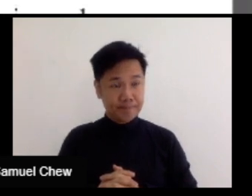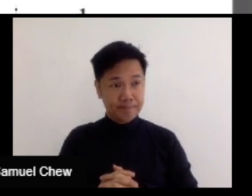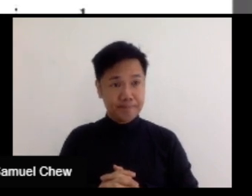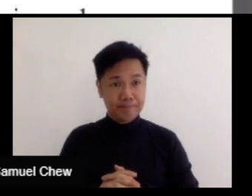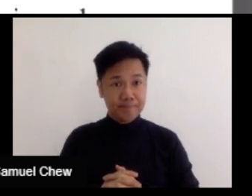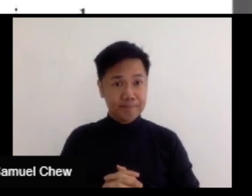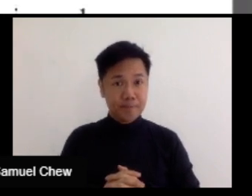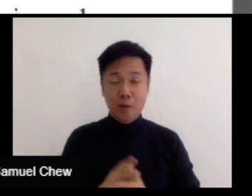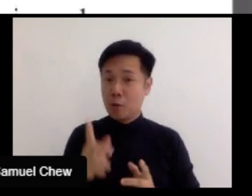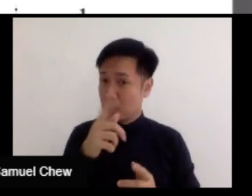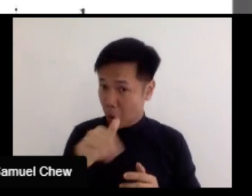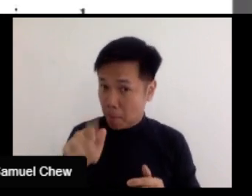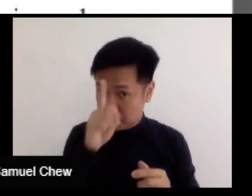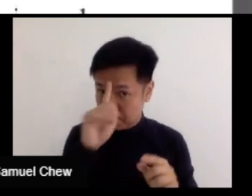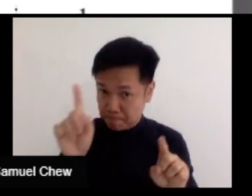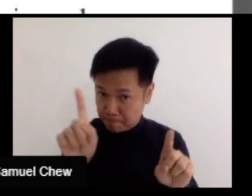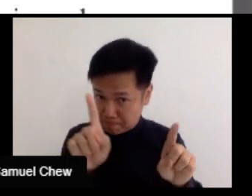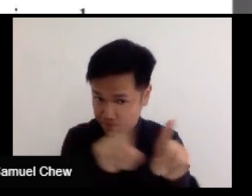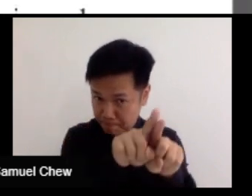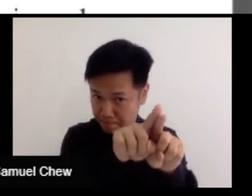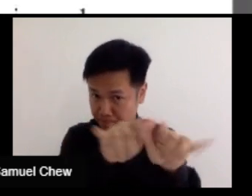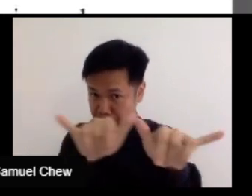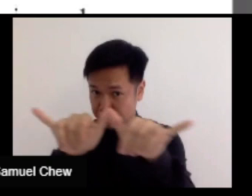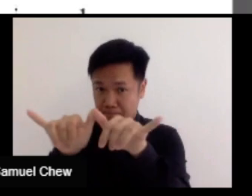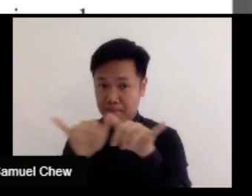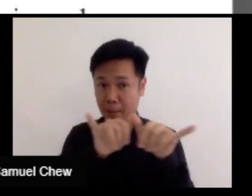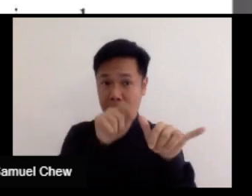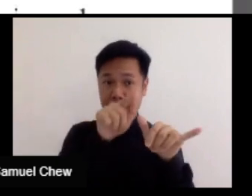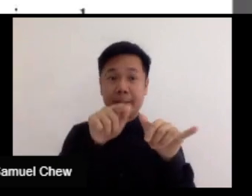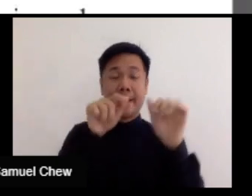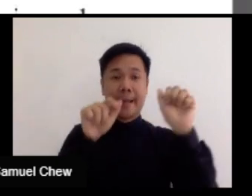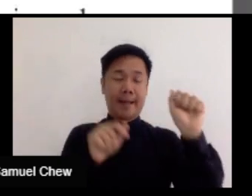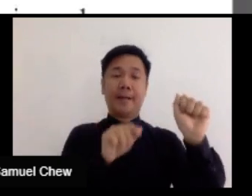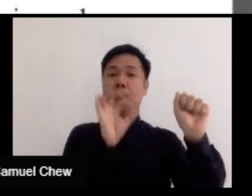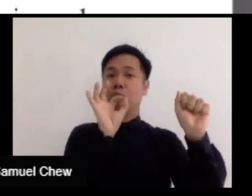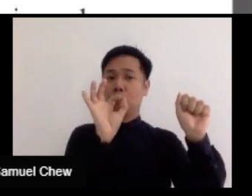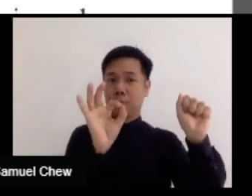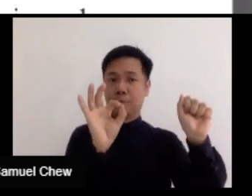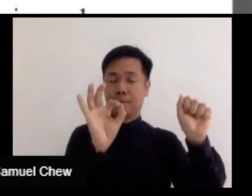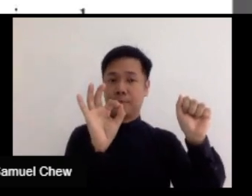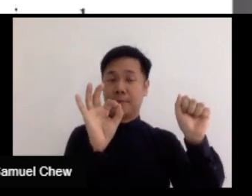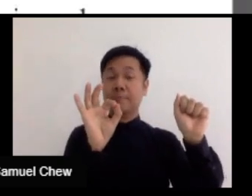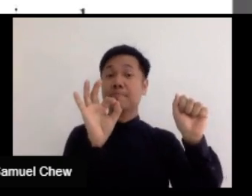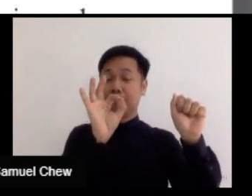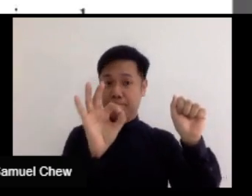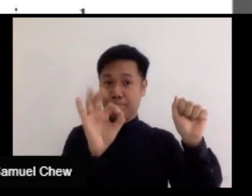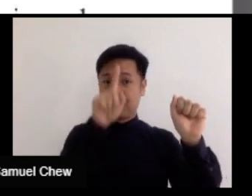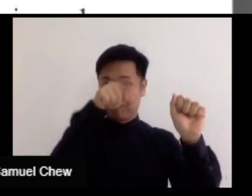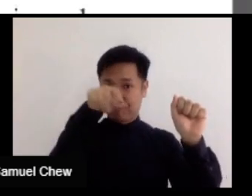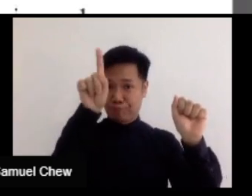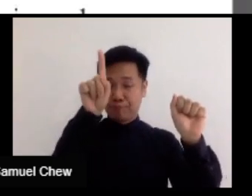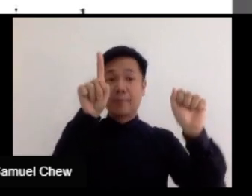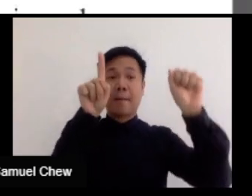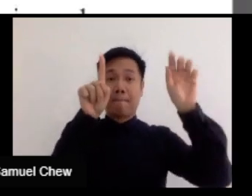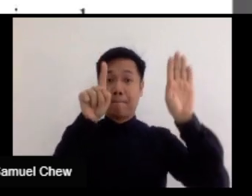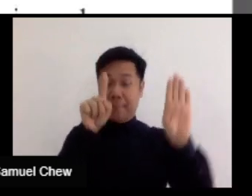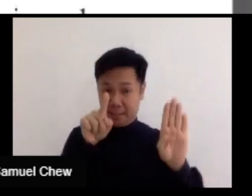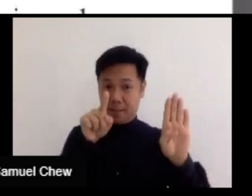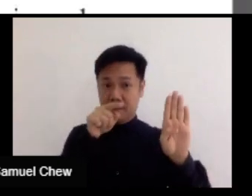delegations are in agreement with this section. And then moving on to section B